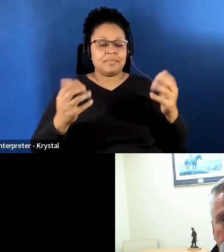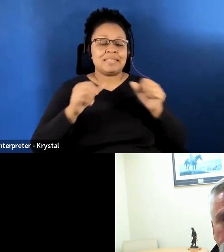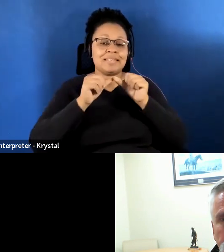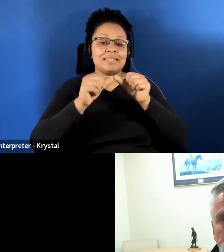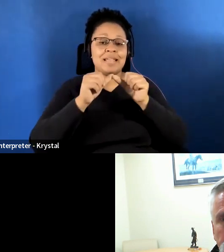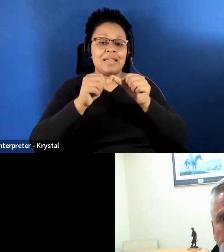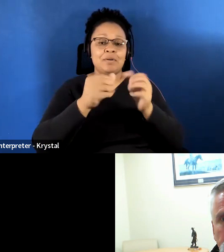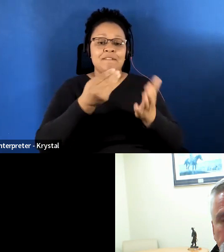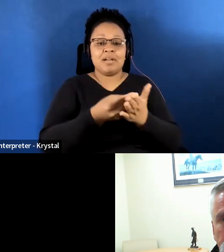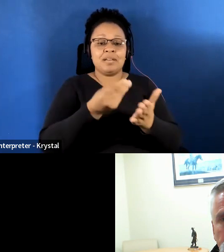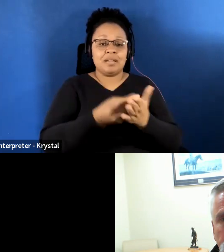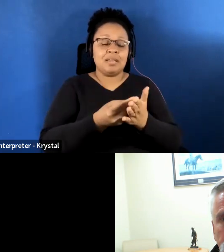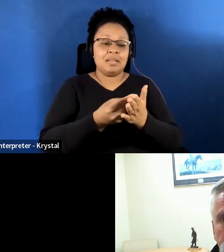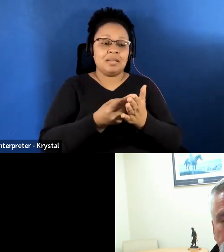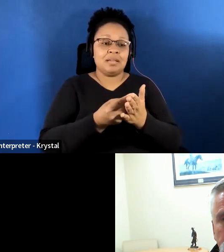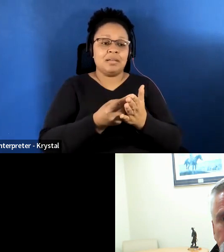Sustainable funding.